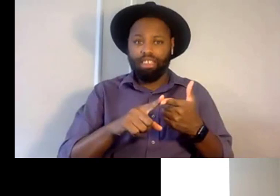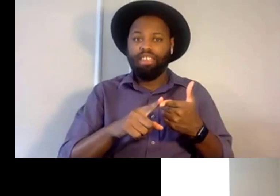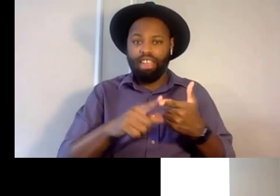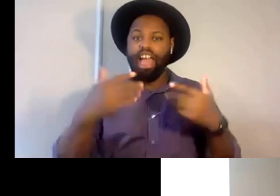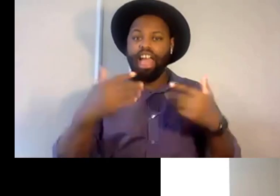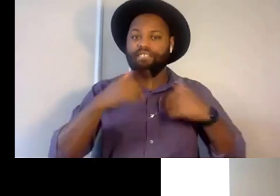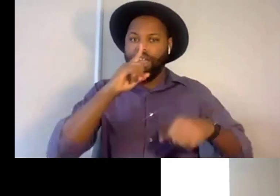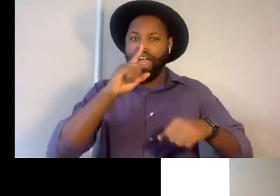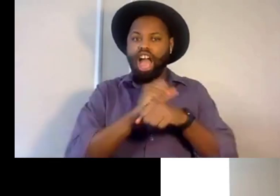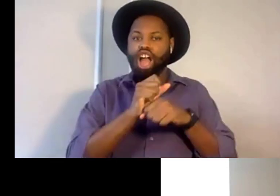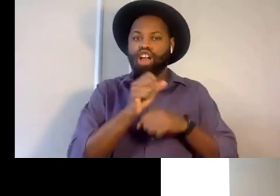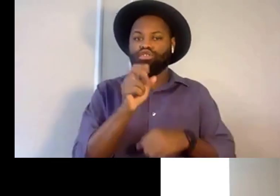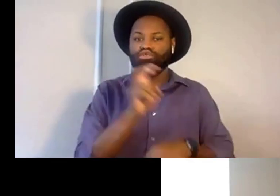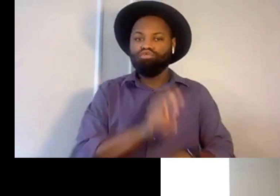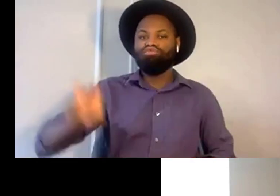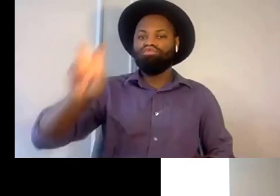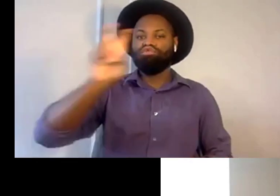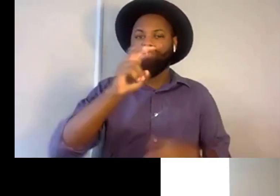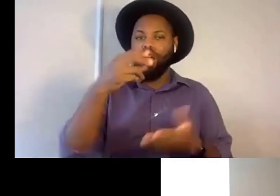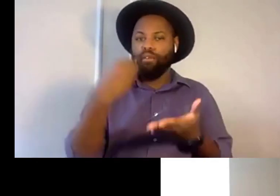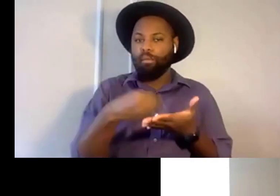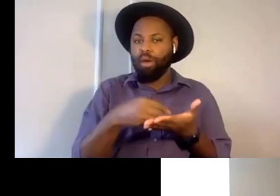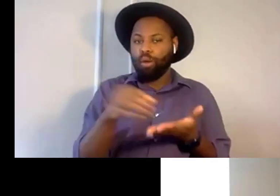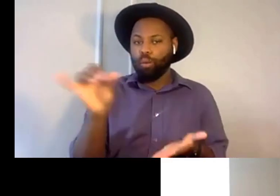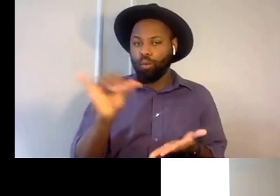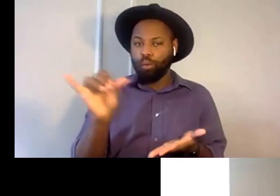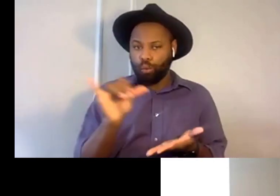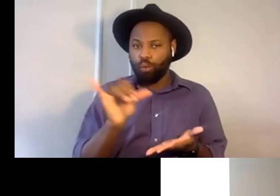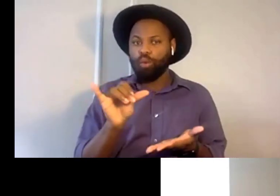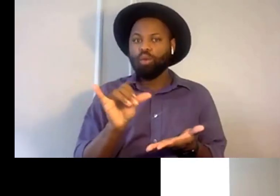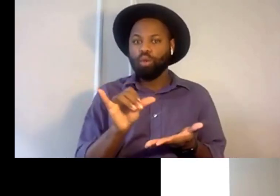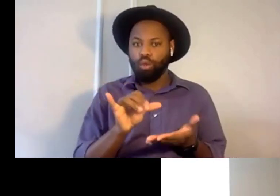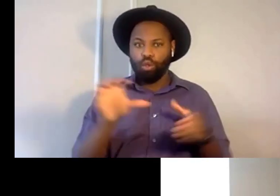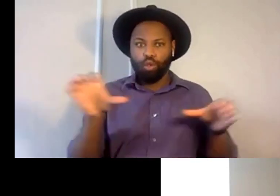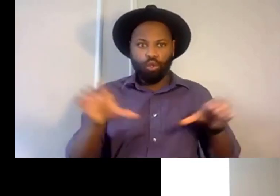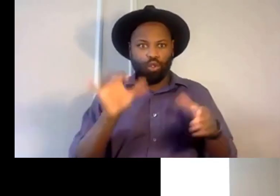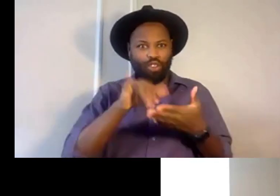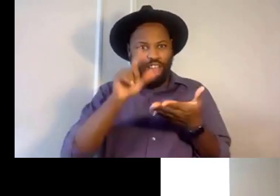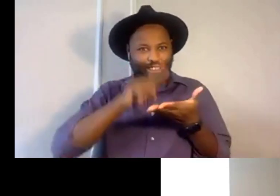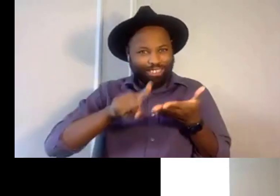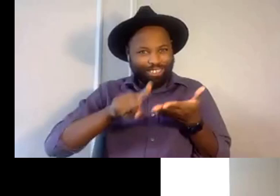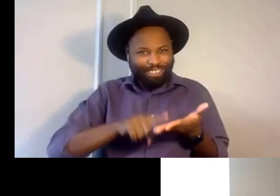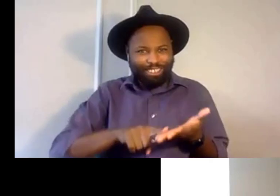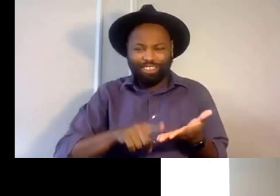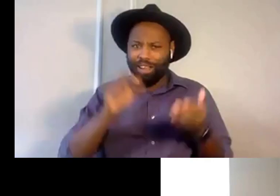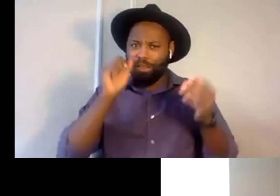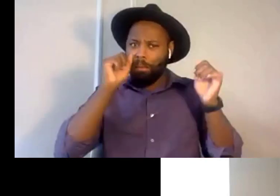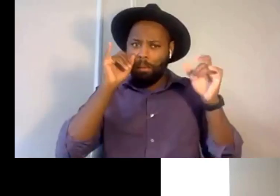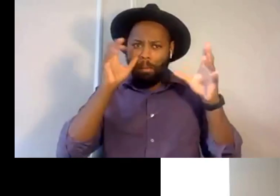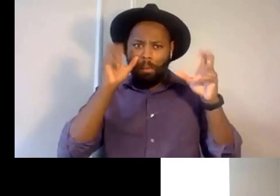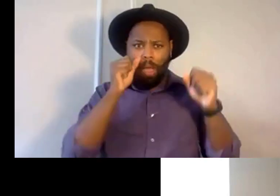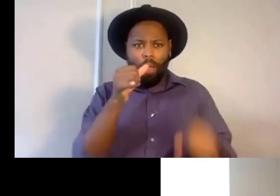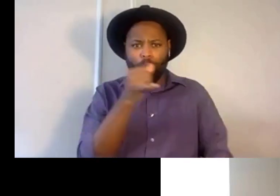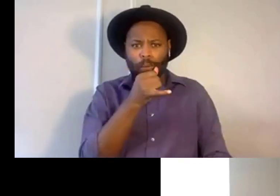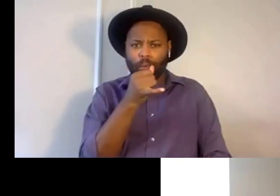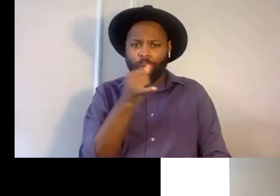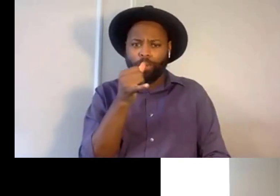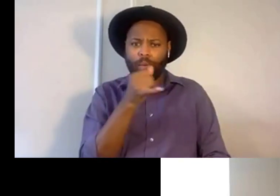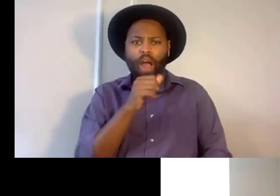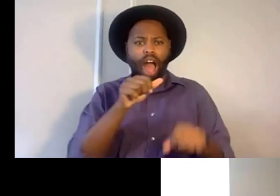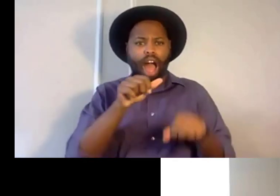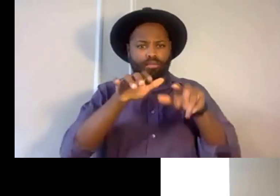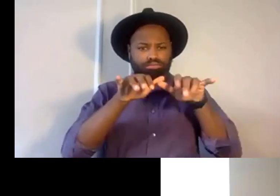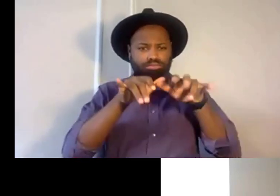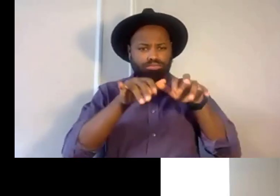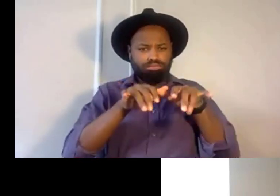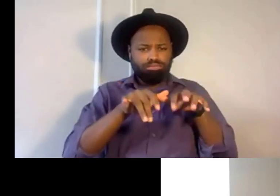travel money so that I could do that research. So that was amazing. And I wrote everyone and said,